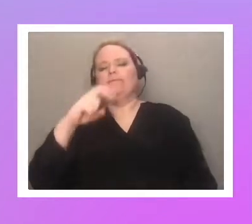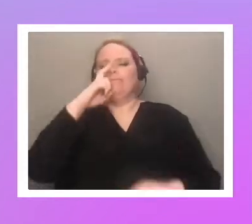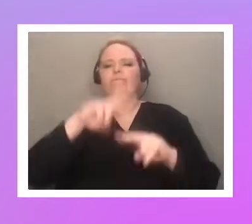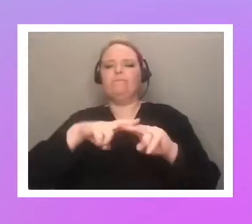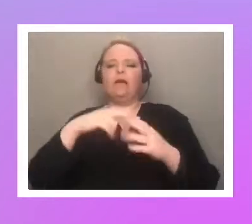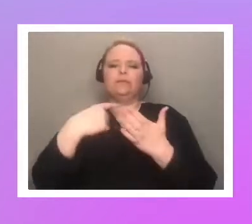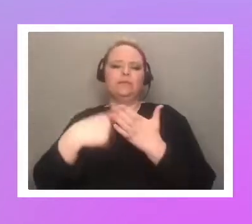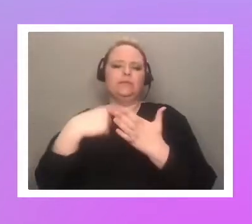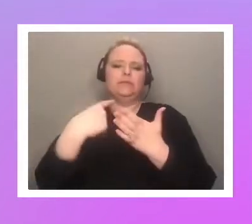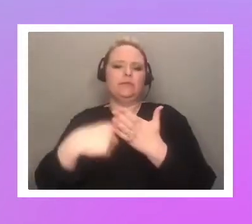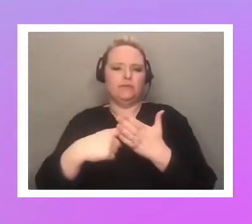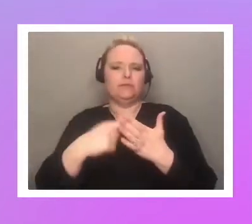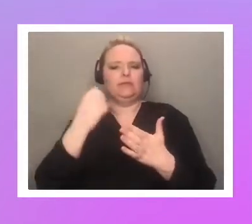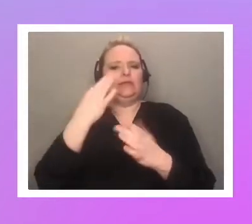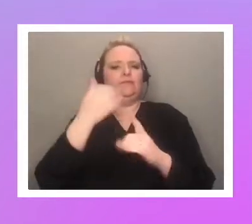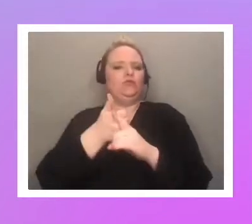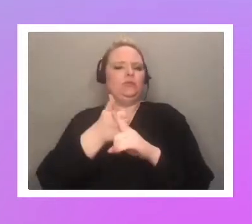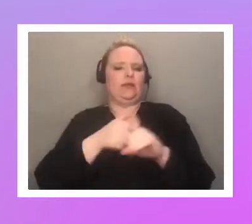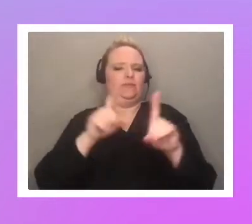as a tester.